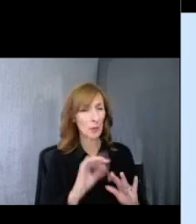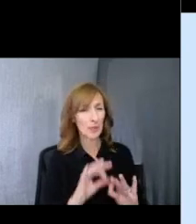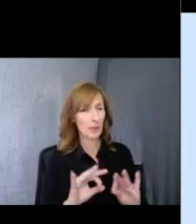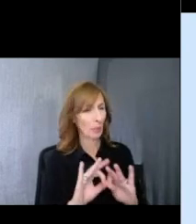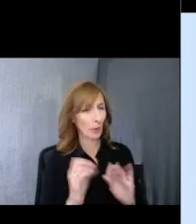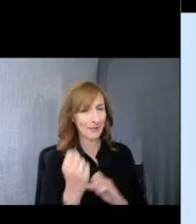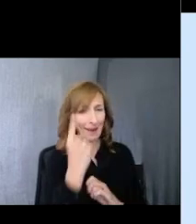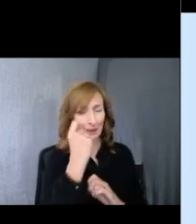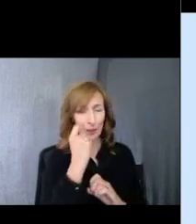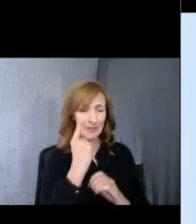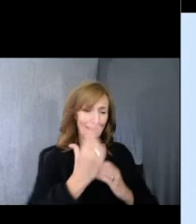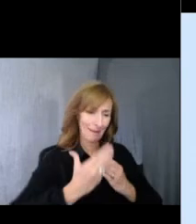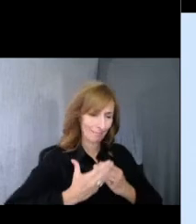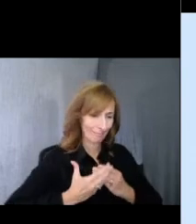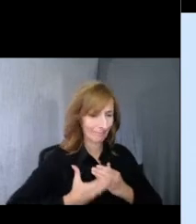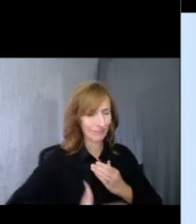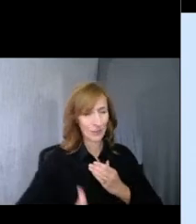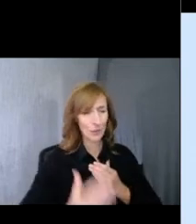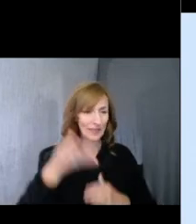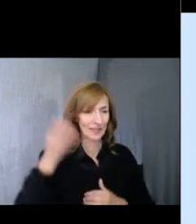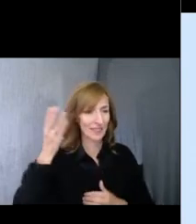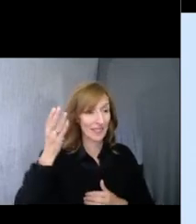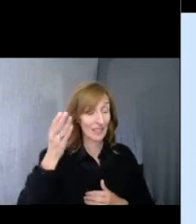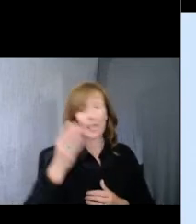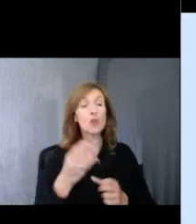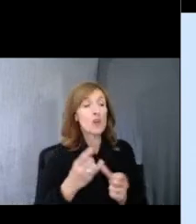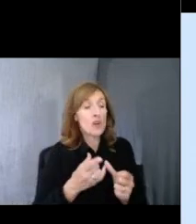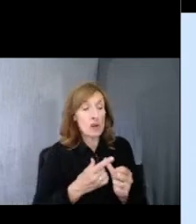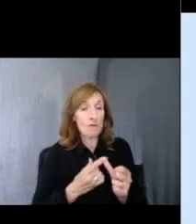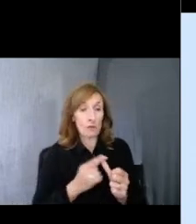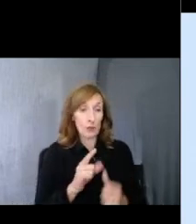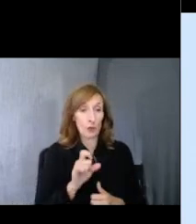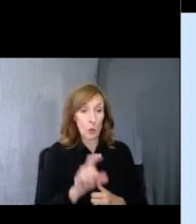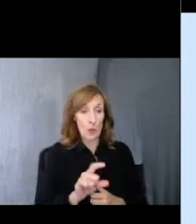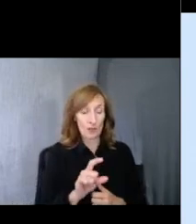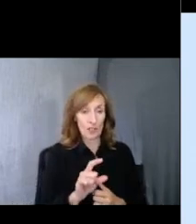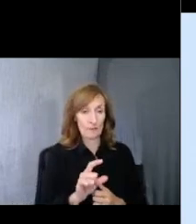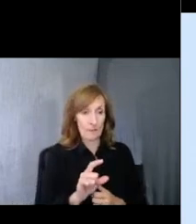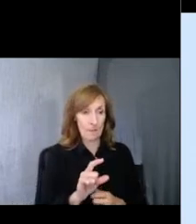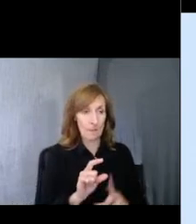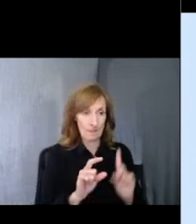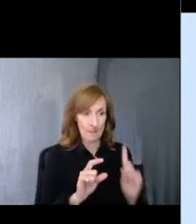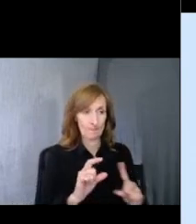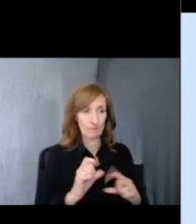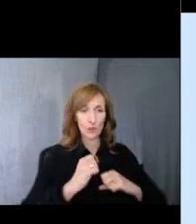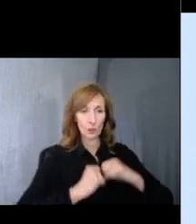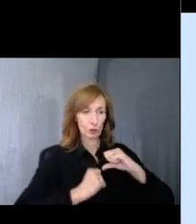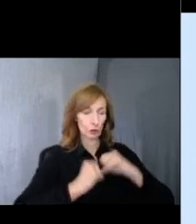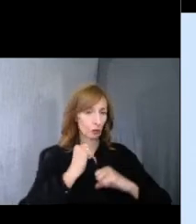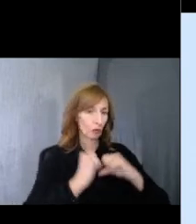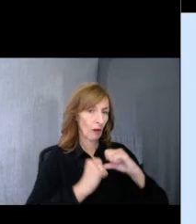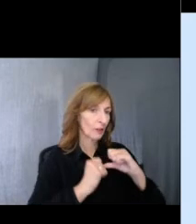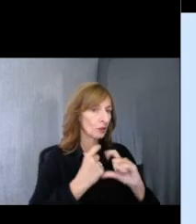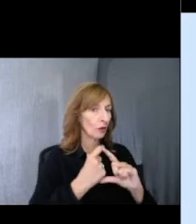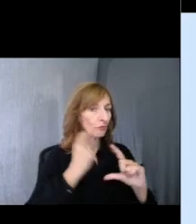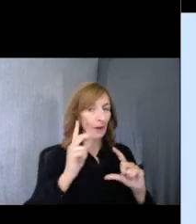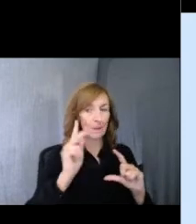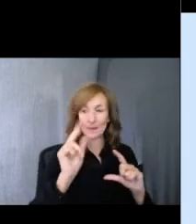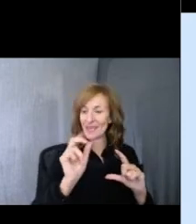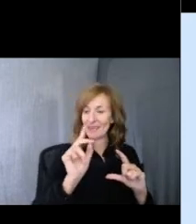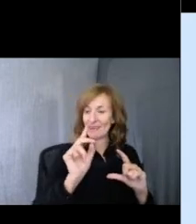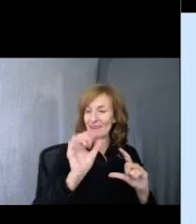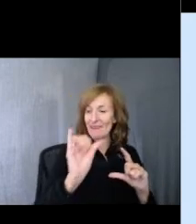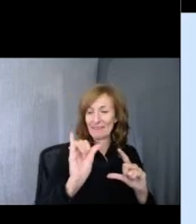the rest of the lecture. So the first question is about the structure that carries urine from the kidneys to the bladder. And is it